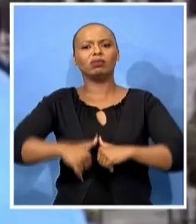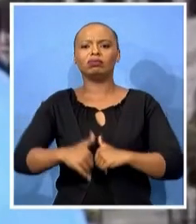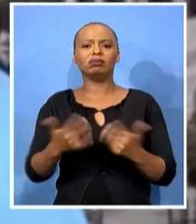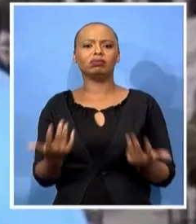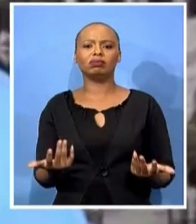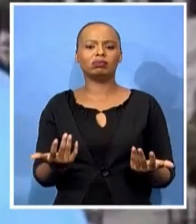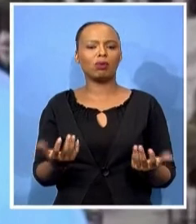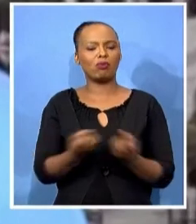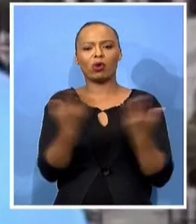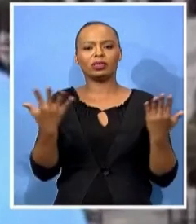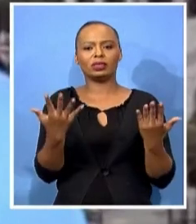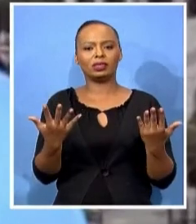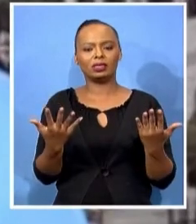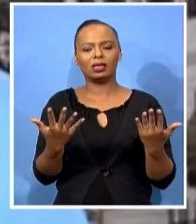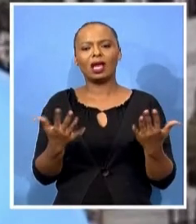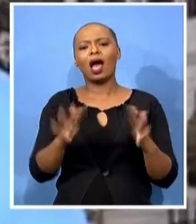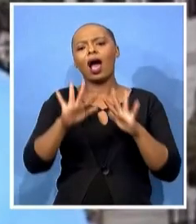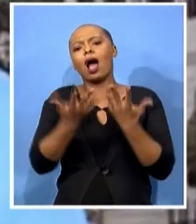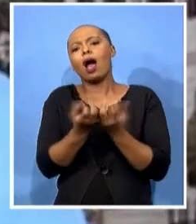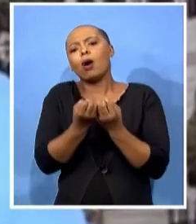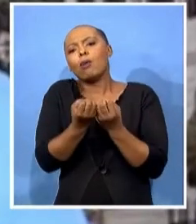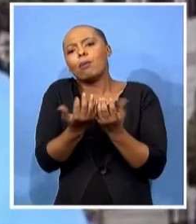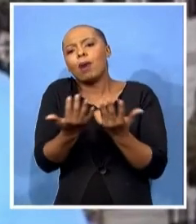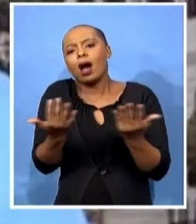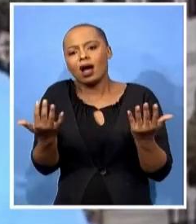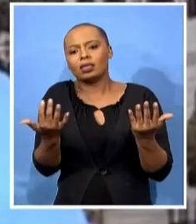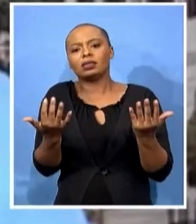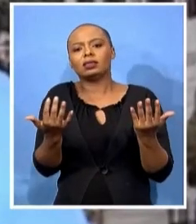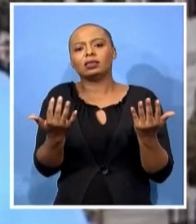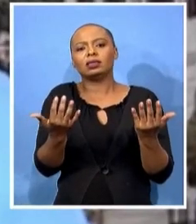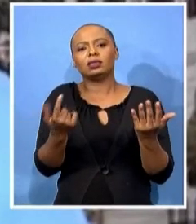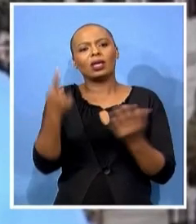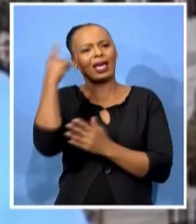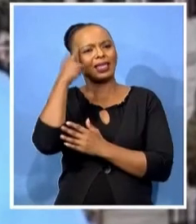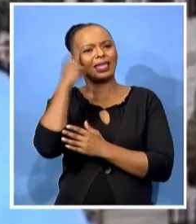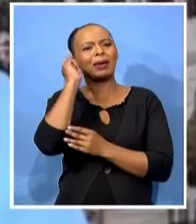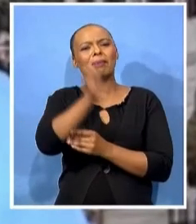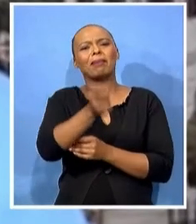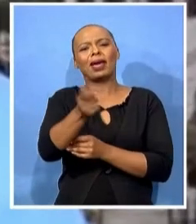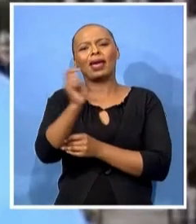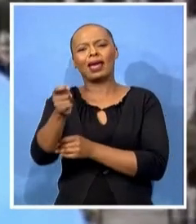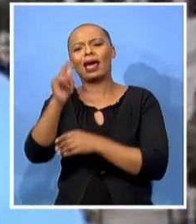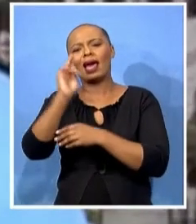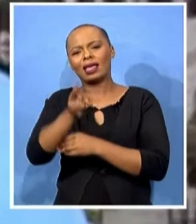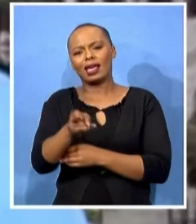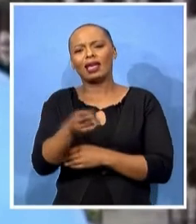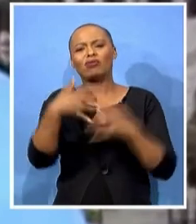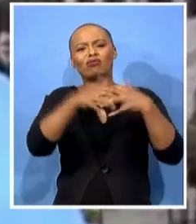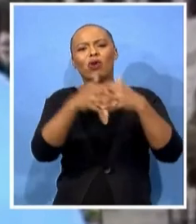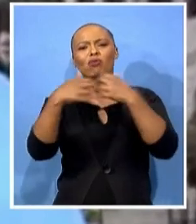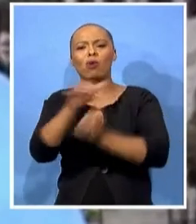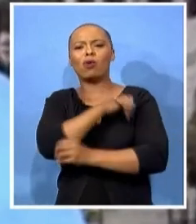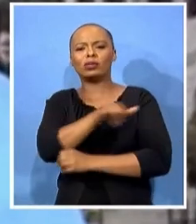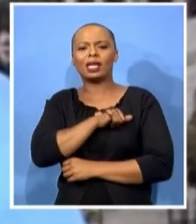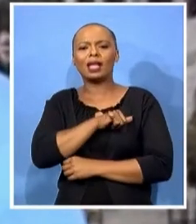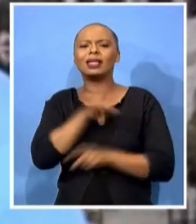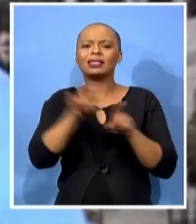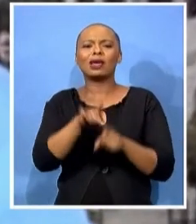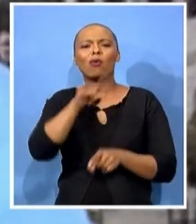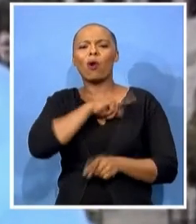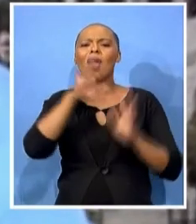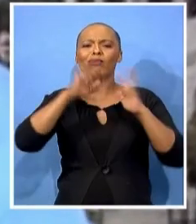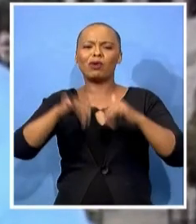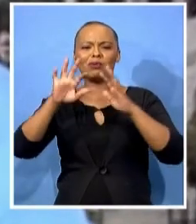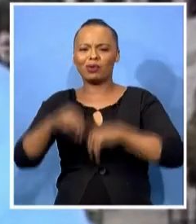cost to erect these hospitals again, and why was it demolished in the first place? Thank you very